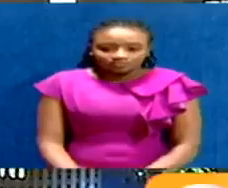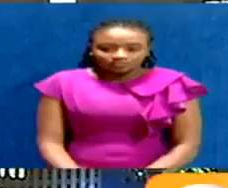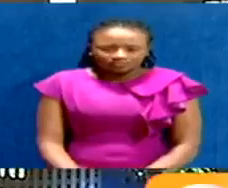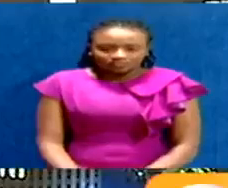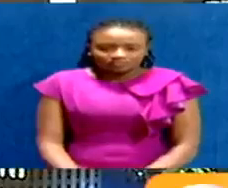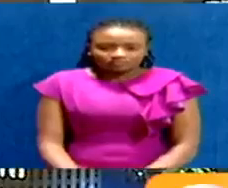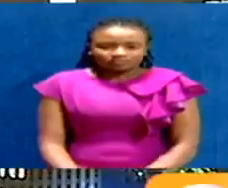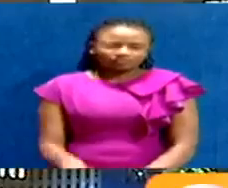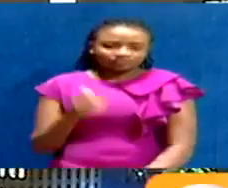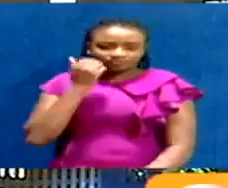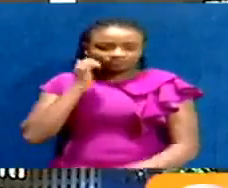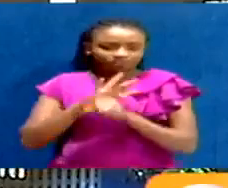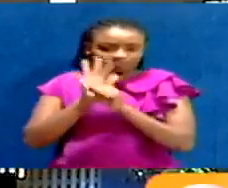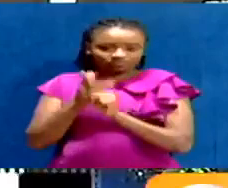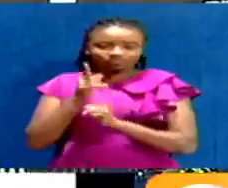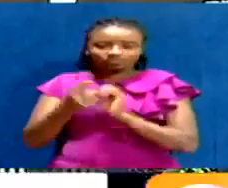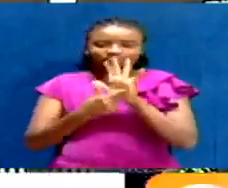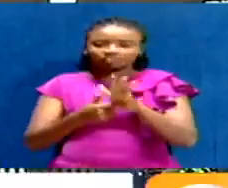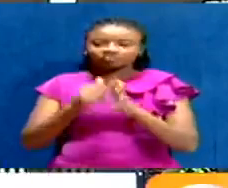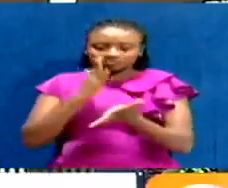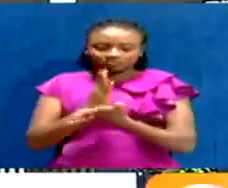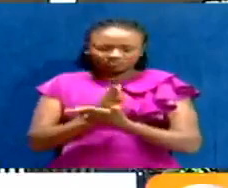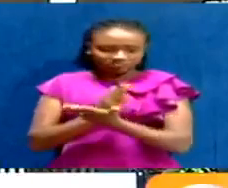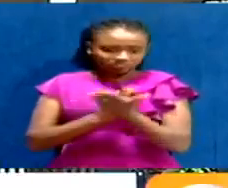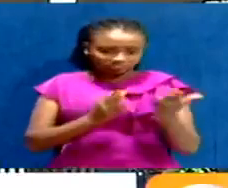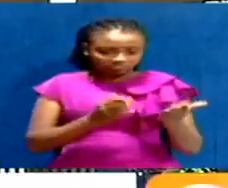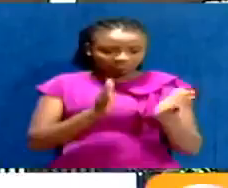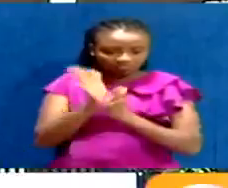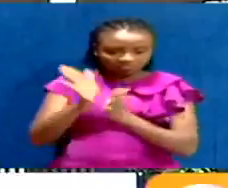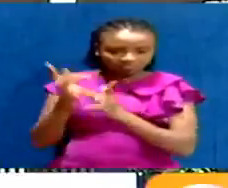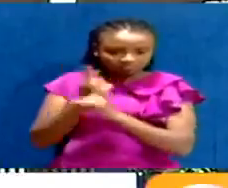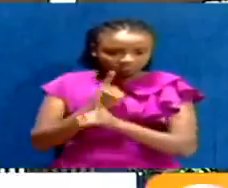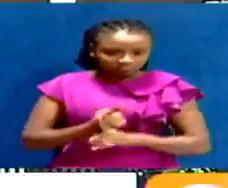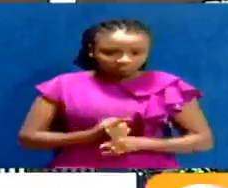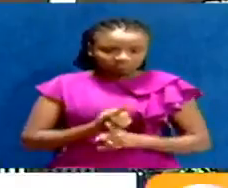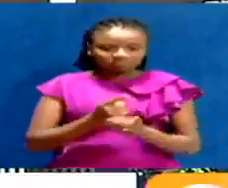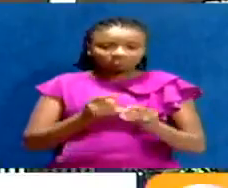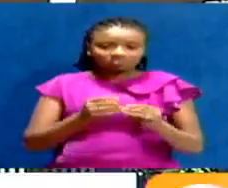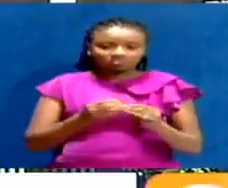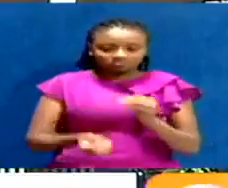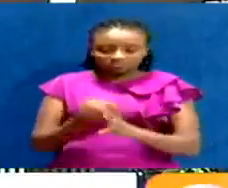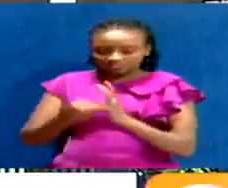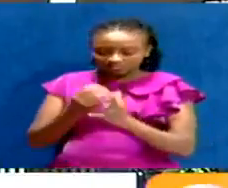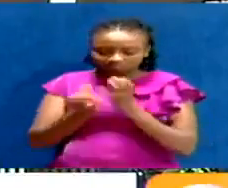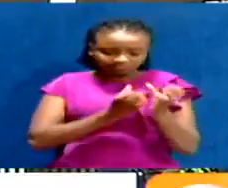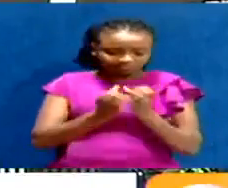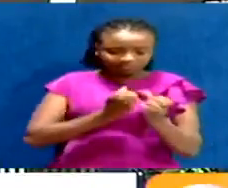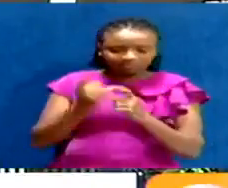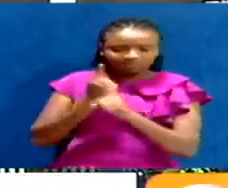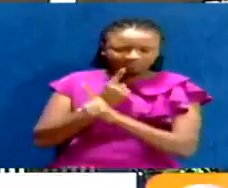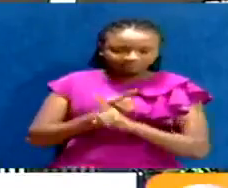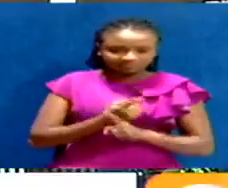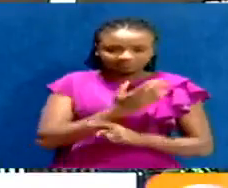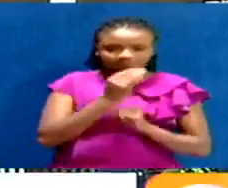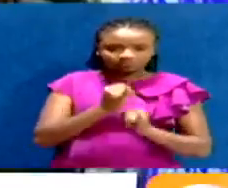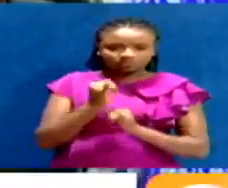So the COVID-19 pandemic has presented opportunities for regional expansion for most growing startups in the country. Jesper